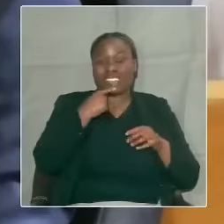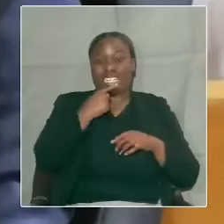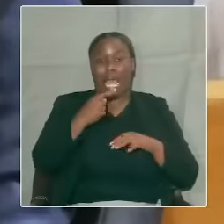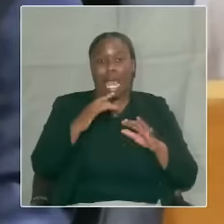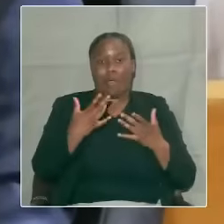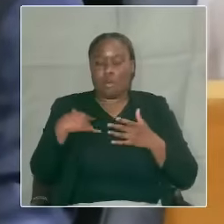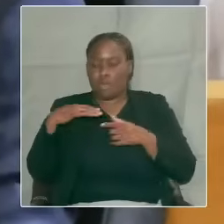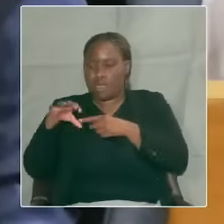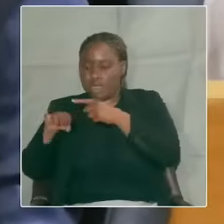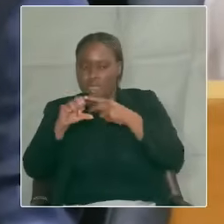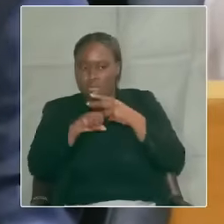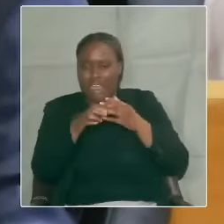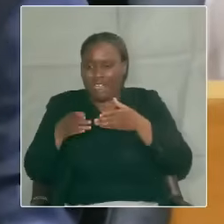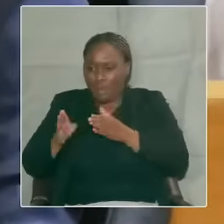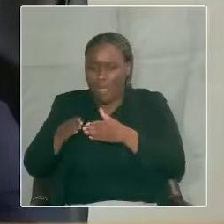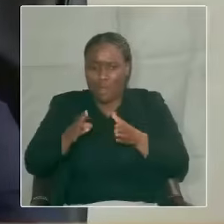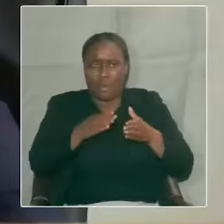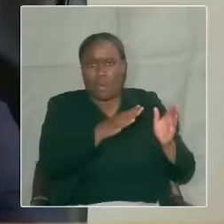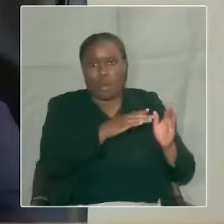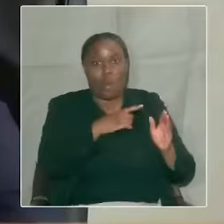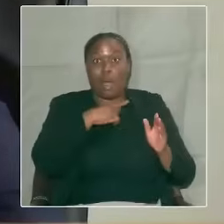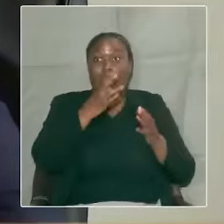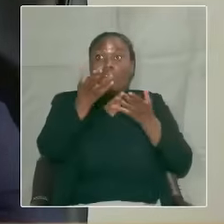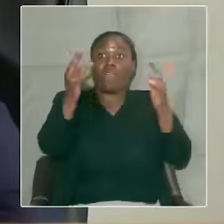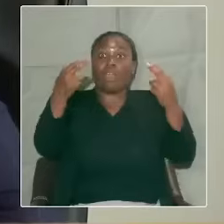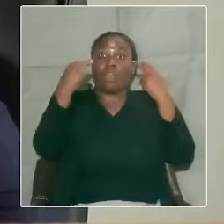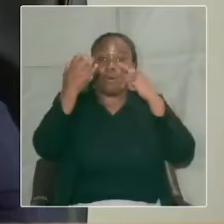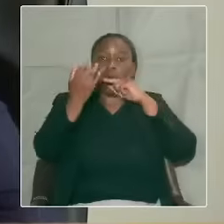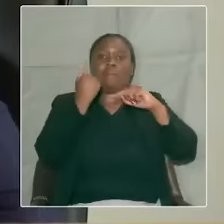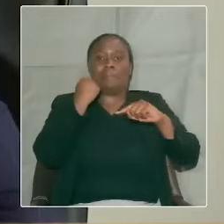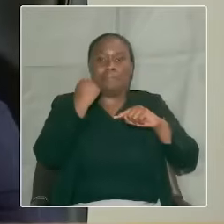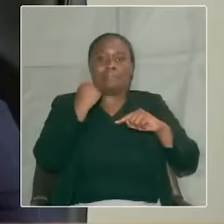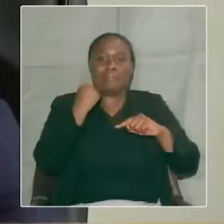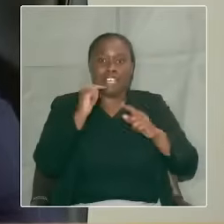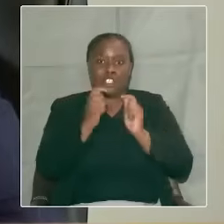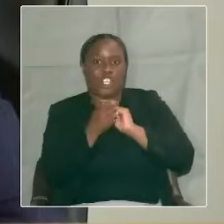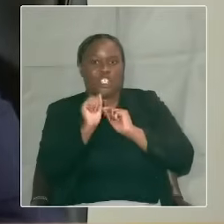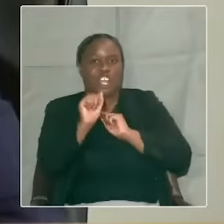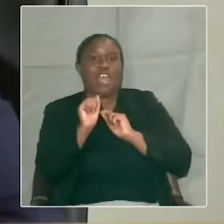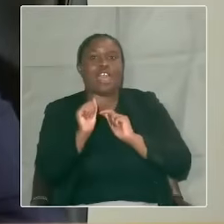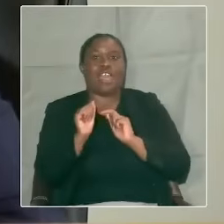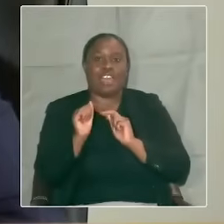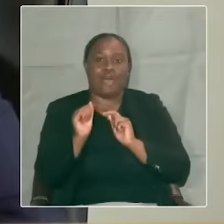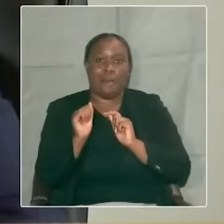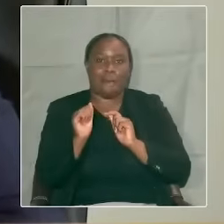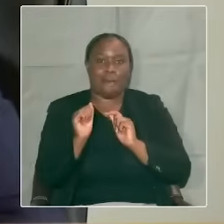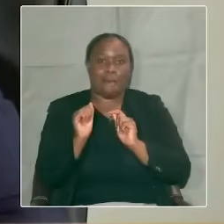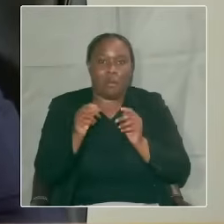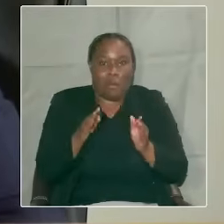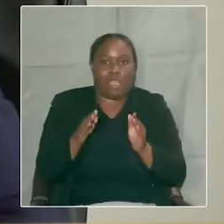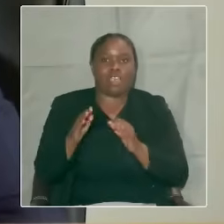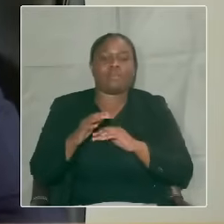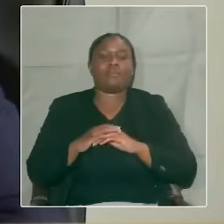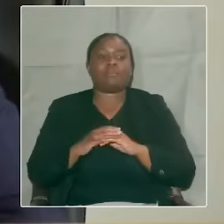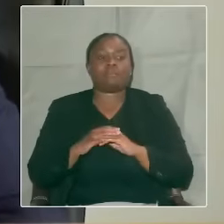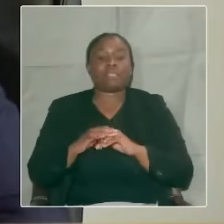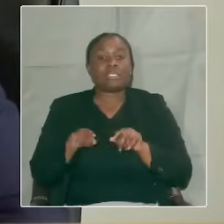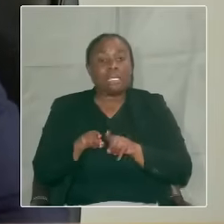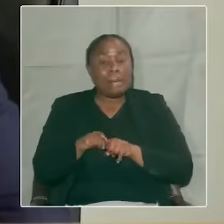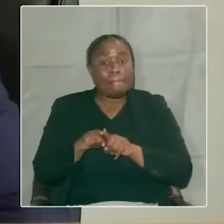So that's how complex it was. And in some cases, especially of cases of intimidation and attempted